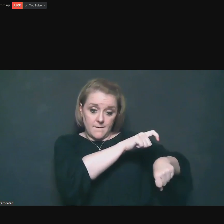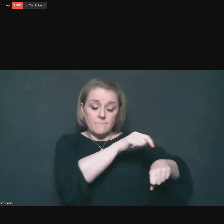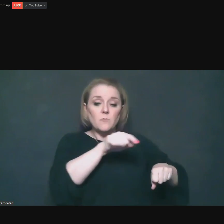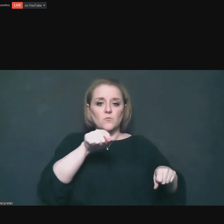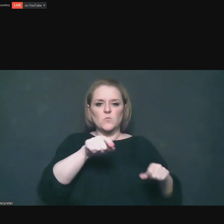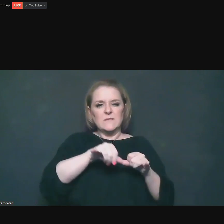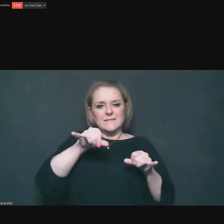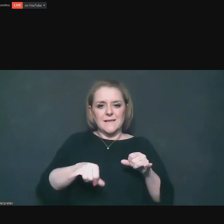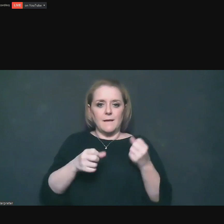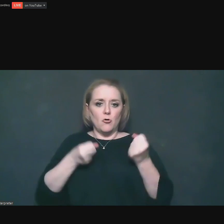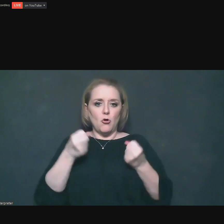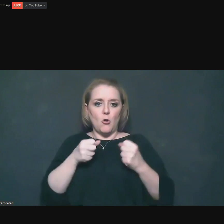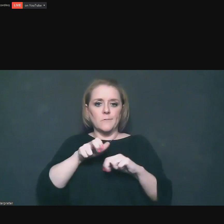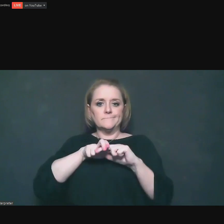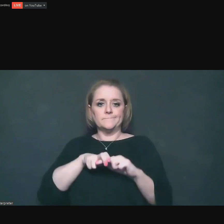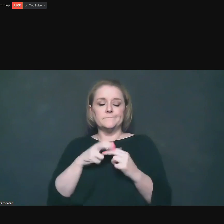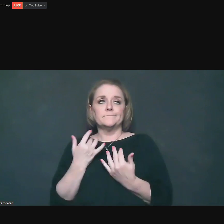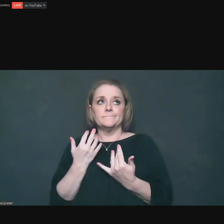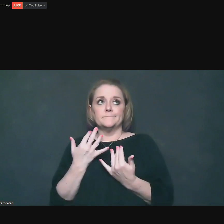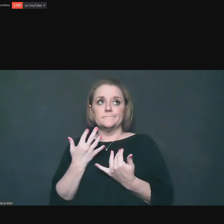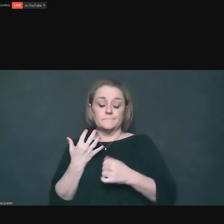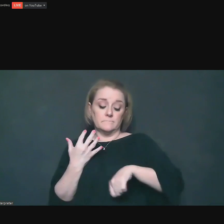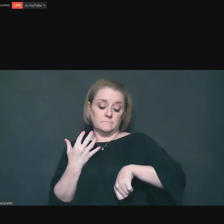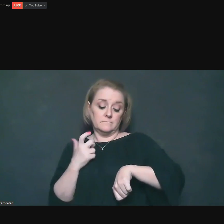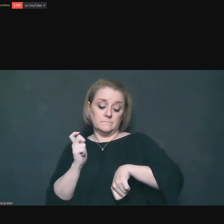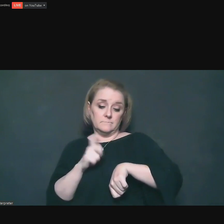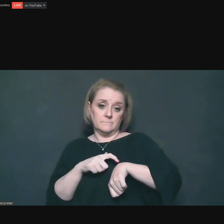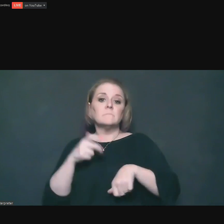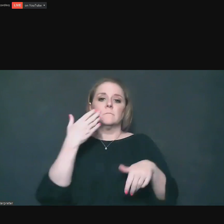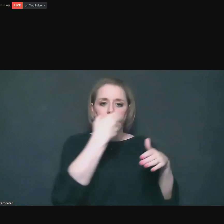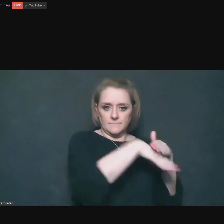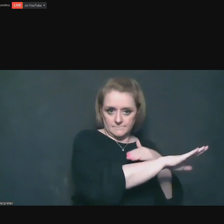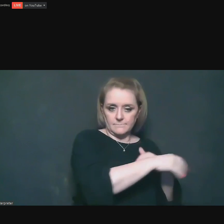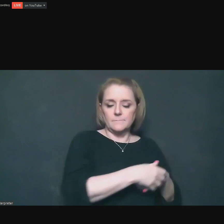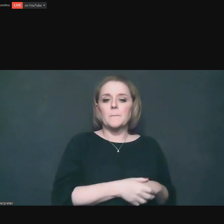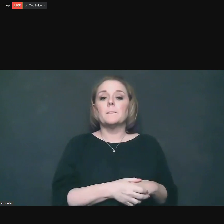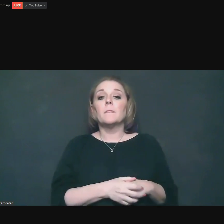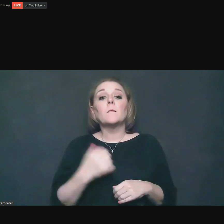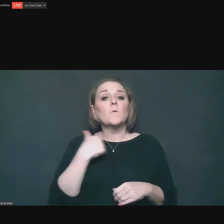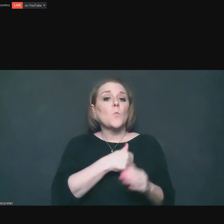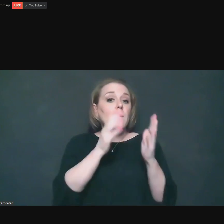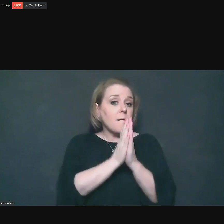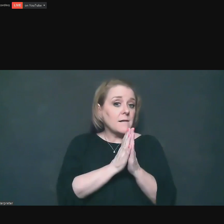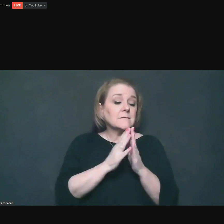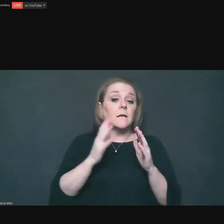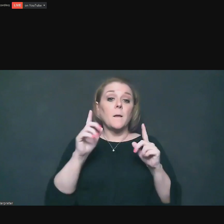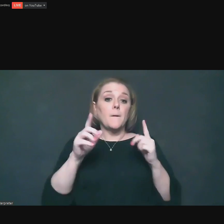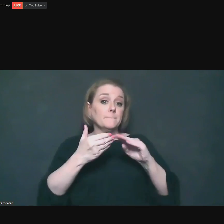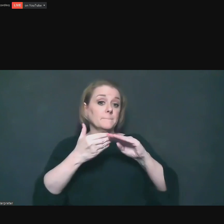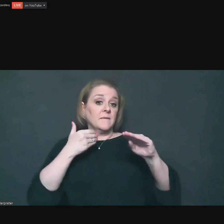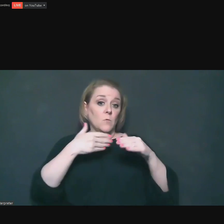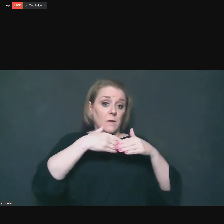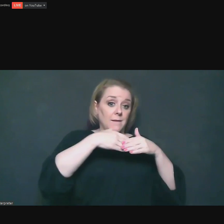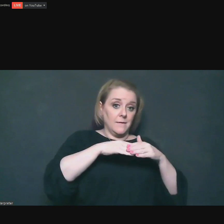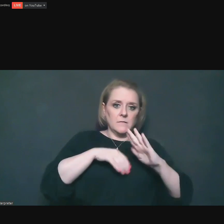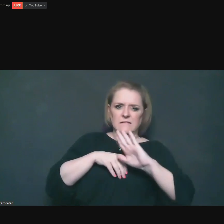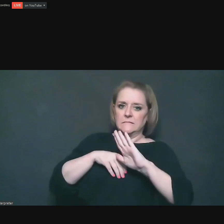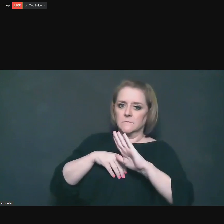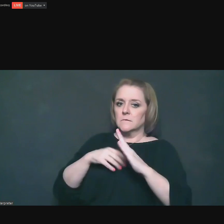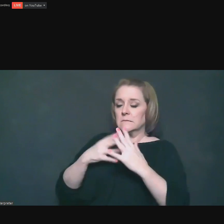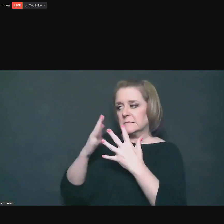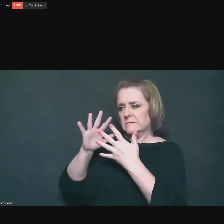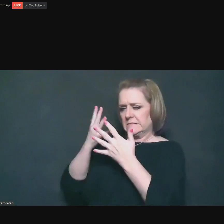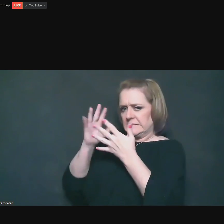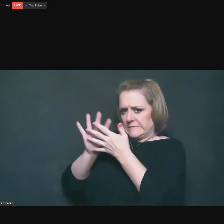treatment. We're asking for forehead scan and health surveys, which they're already doing, and then to quarantine if somebody does have,